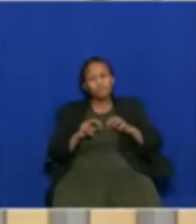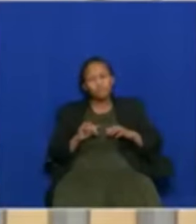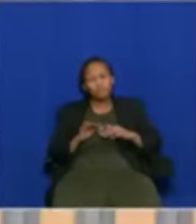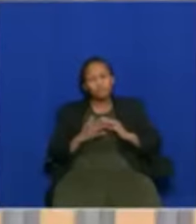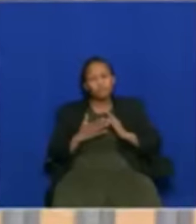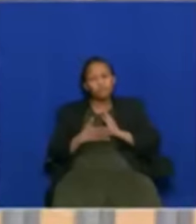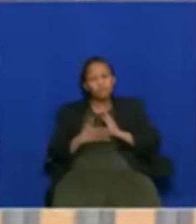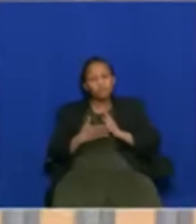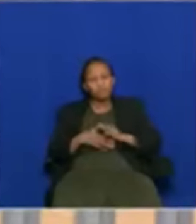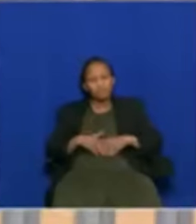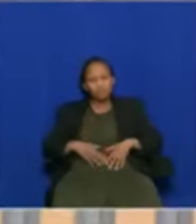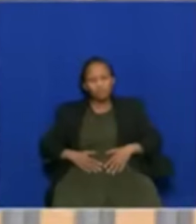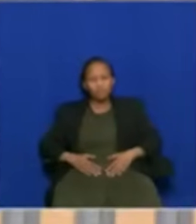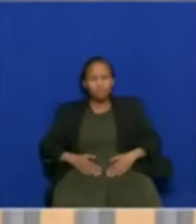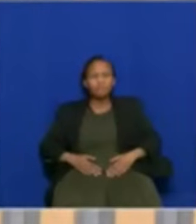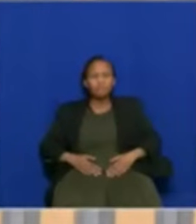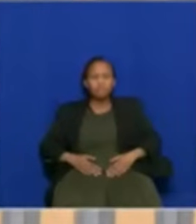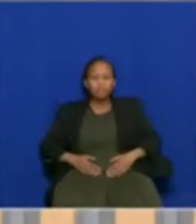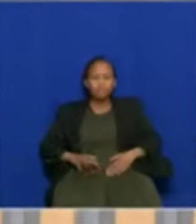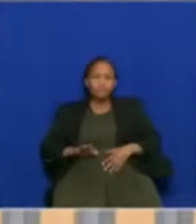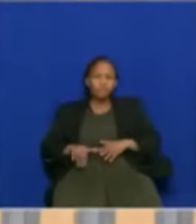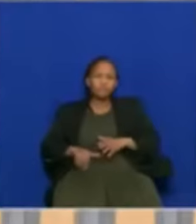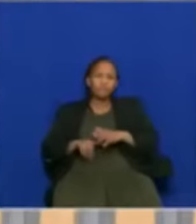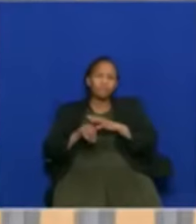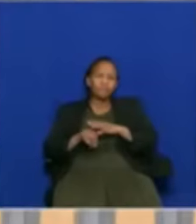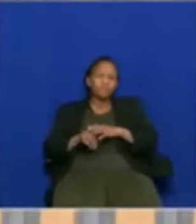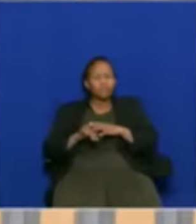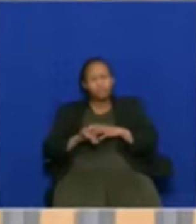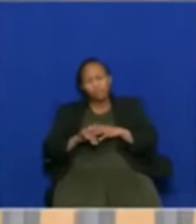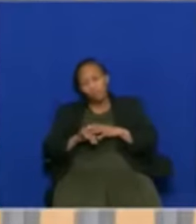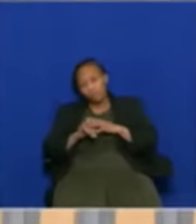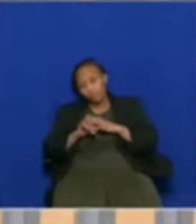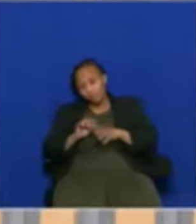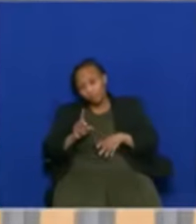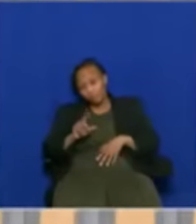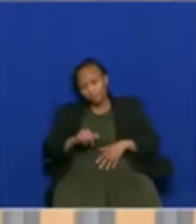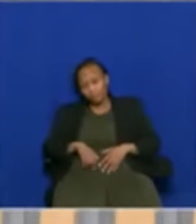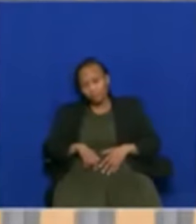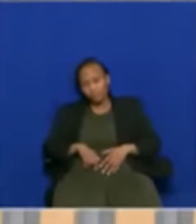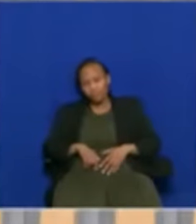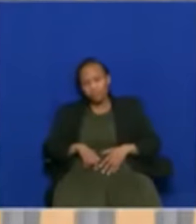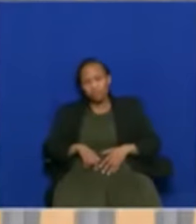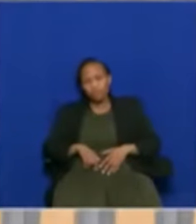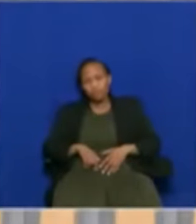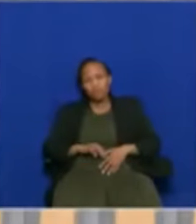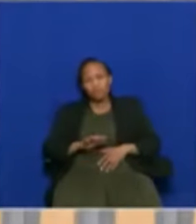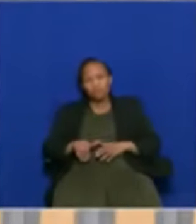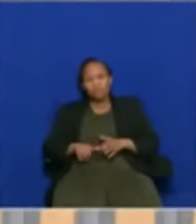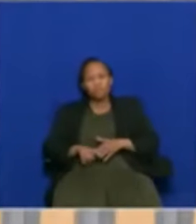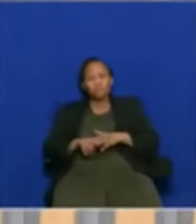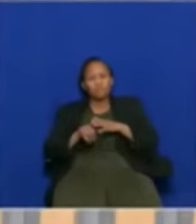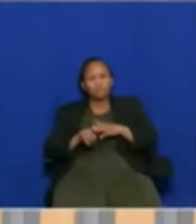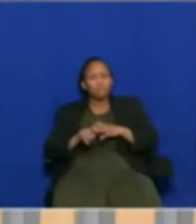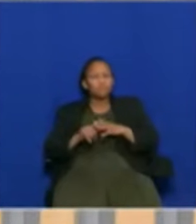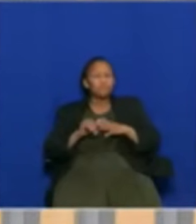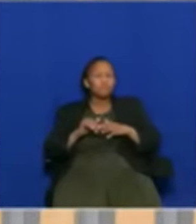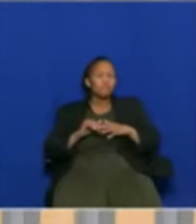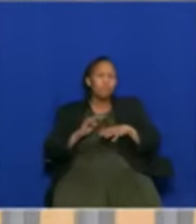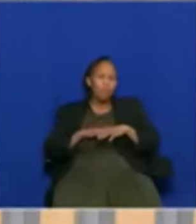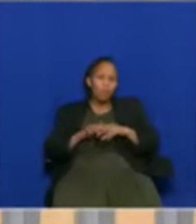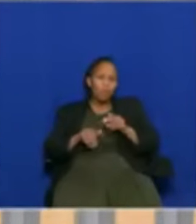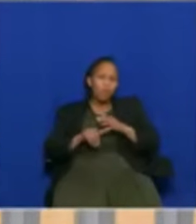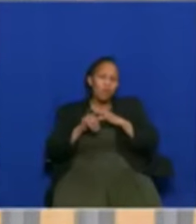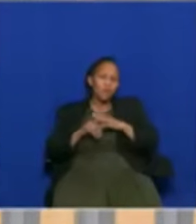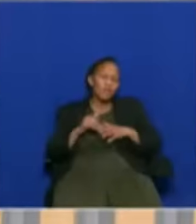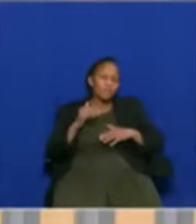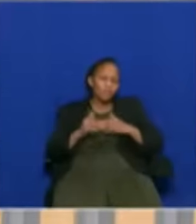important leg... Yes, sir. You may be part of it, but the most important leg of the process. Yes, the investigated leg, sir.